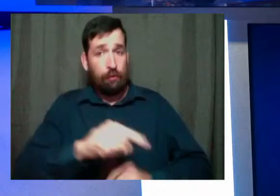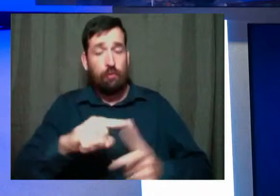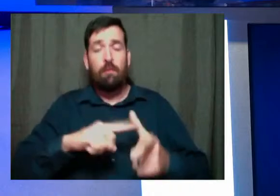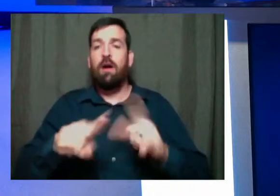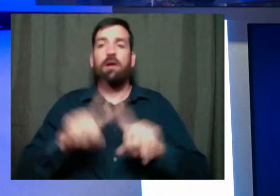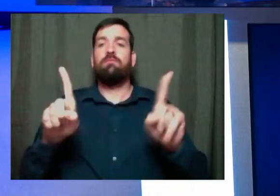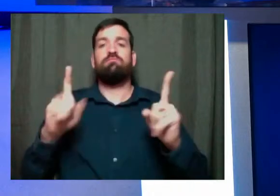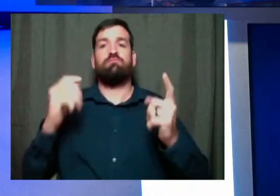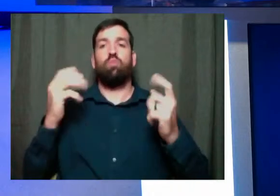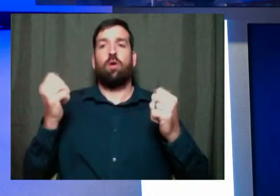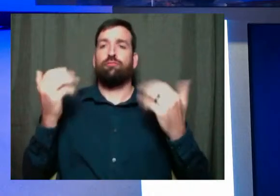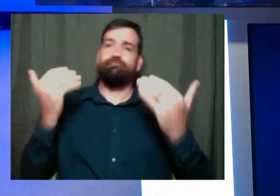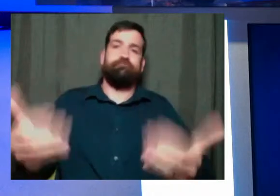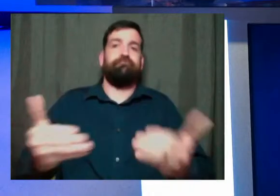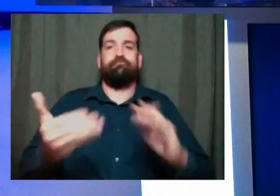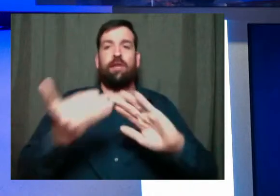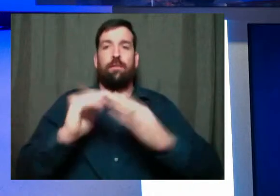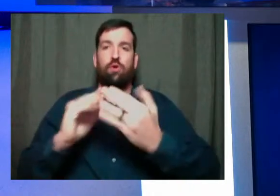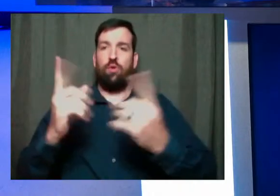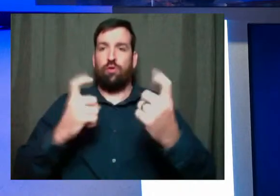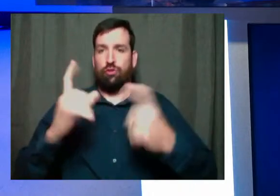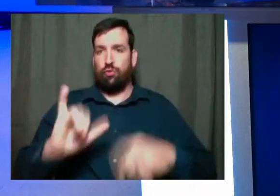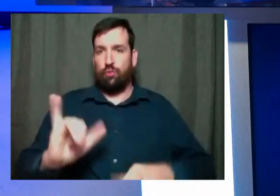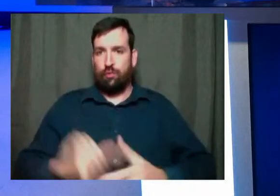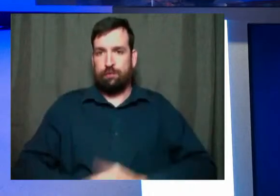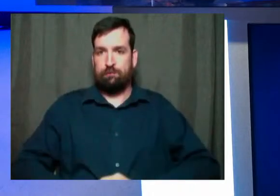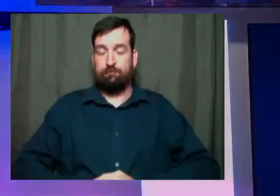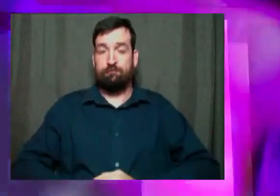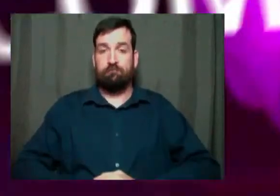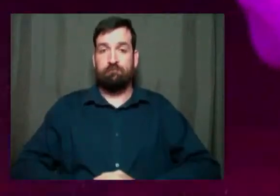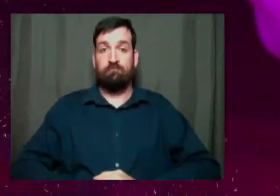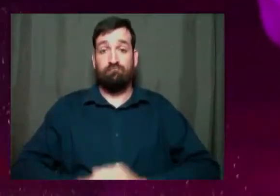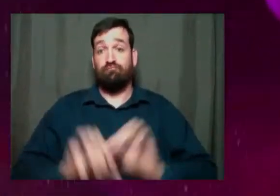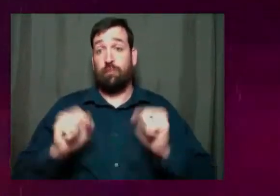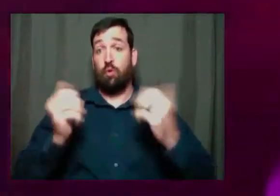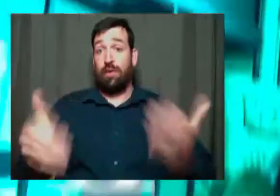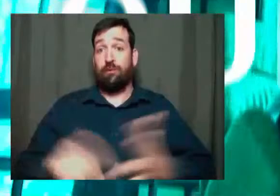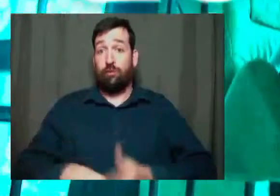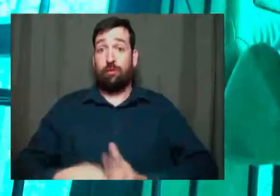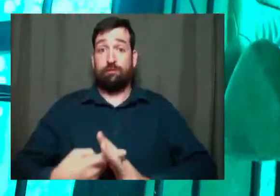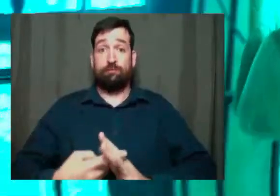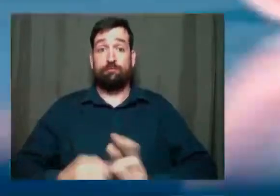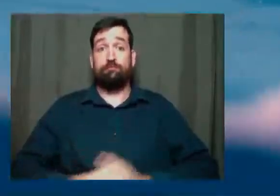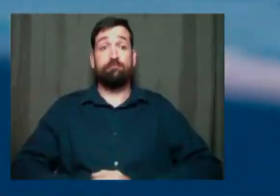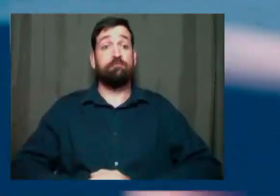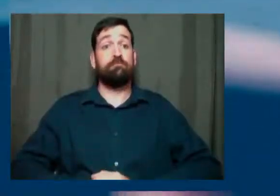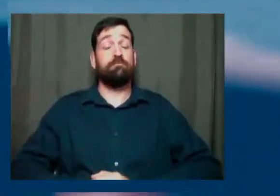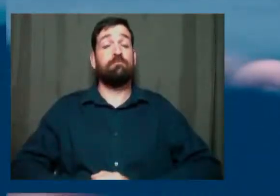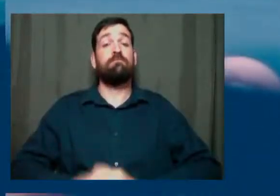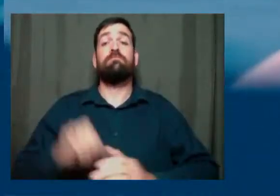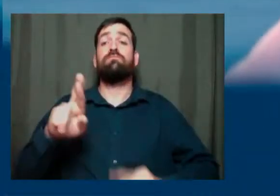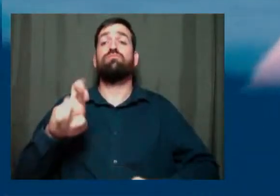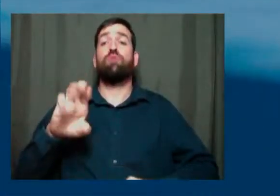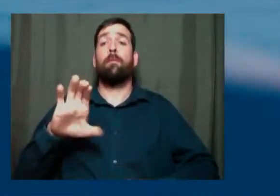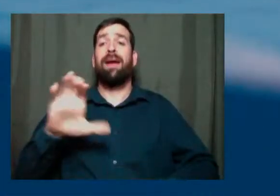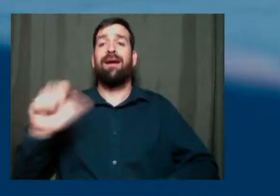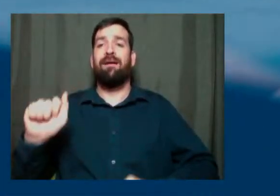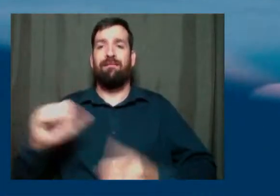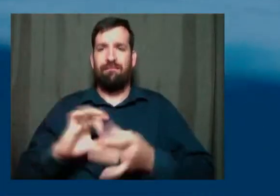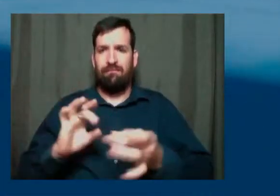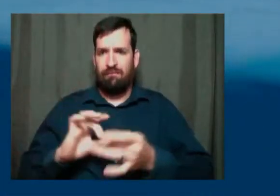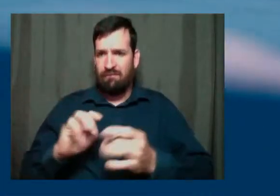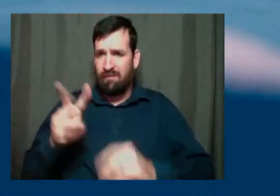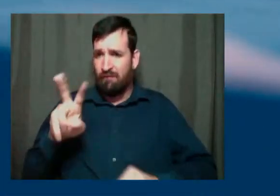to our community questions as well, if we can go ahead and get those started. So Rebecca is asking, aren't the variants coming